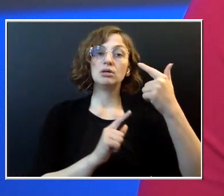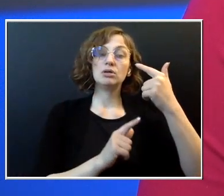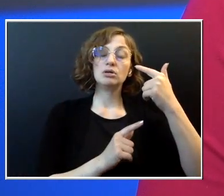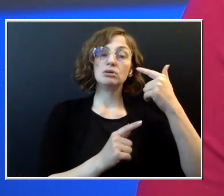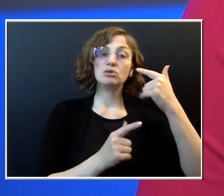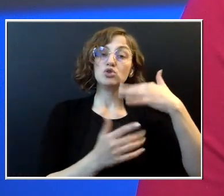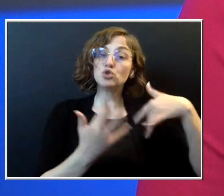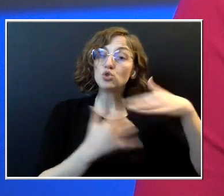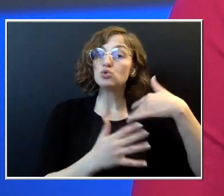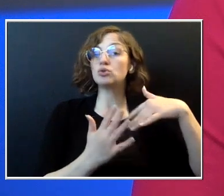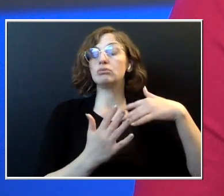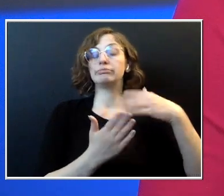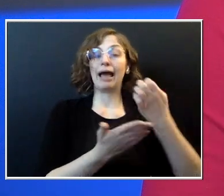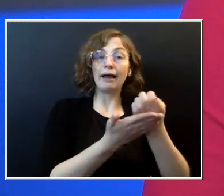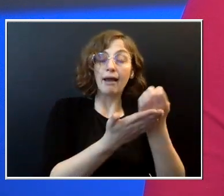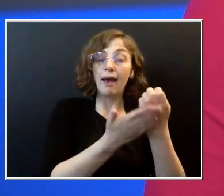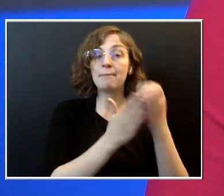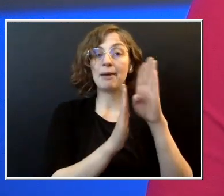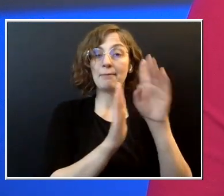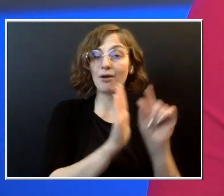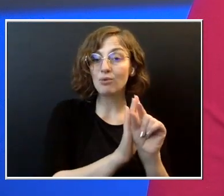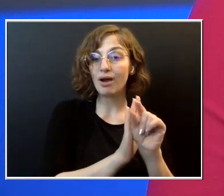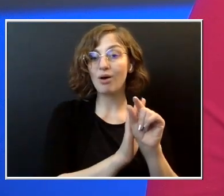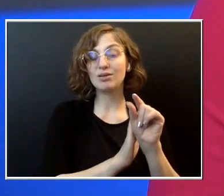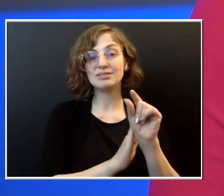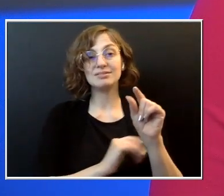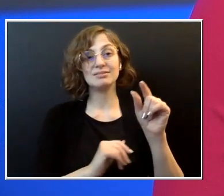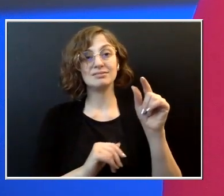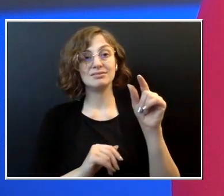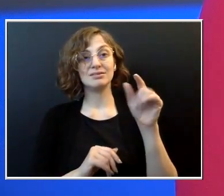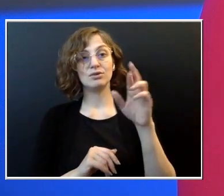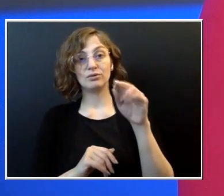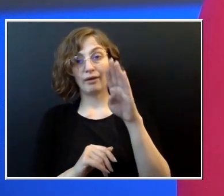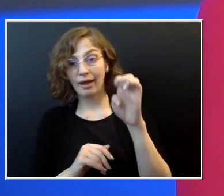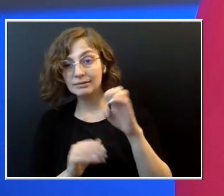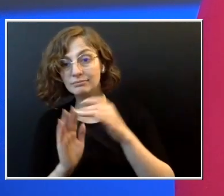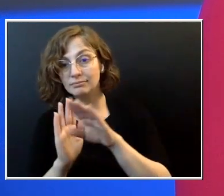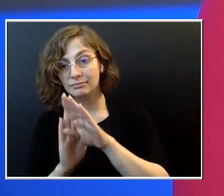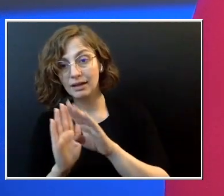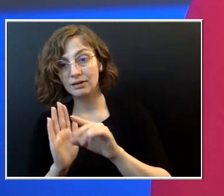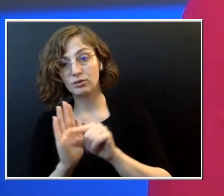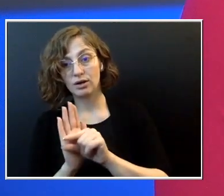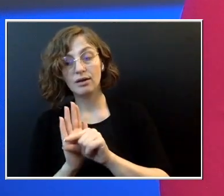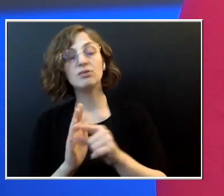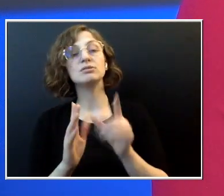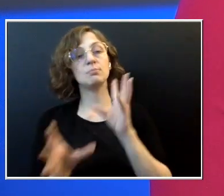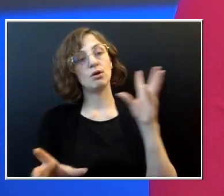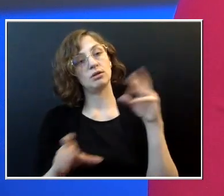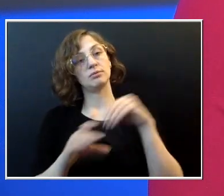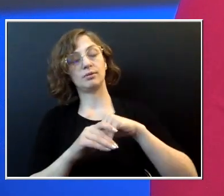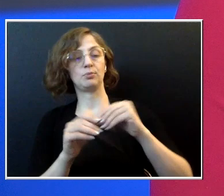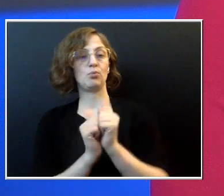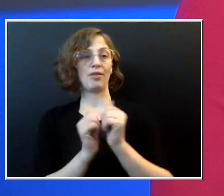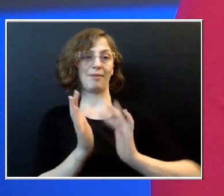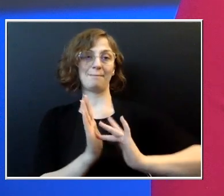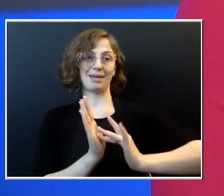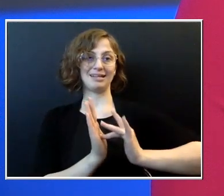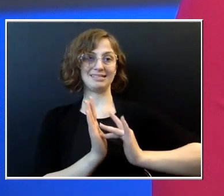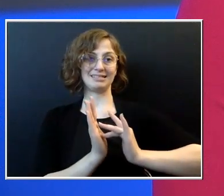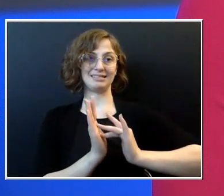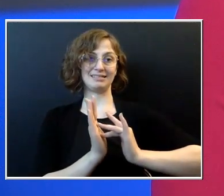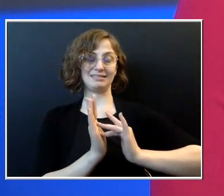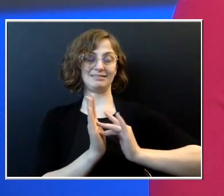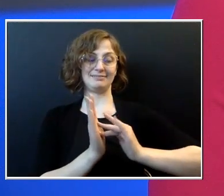economic statuses, participating in the medical field, because that makes